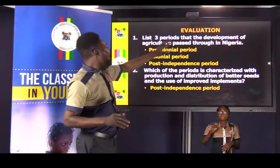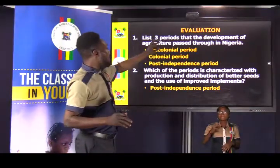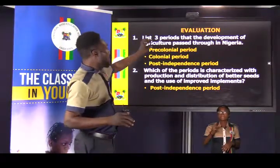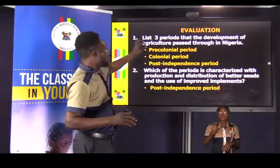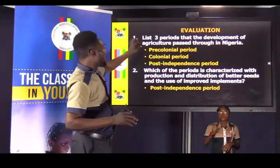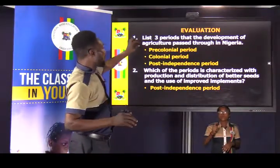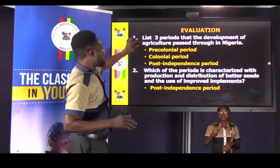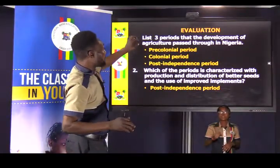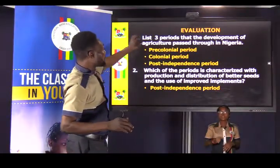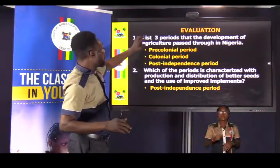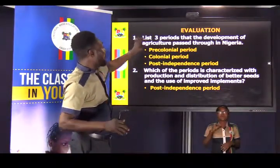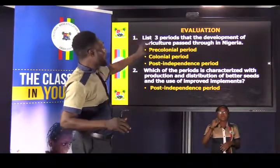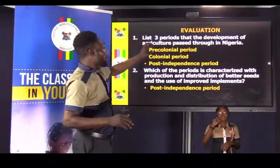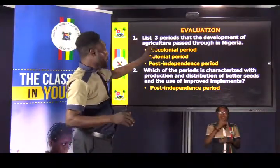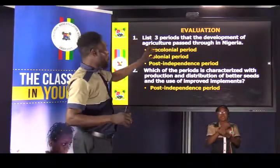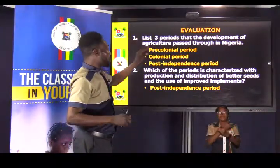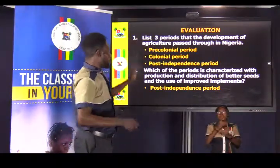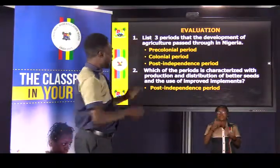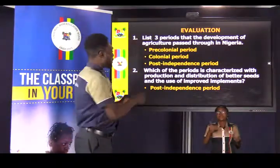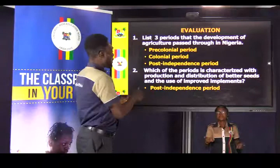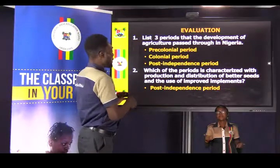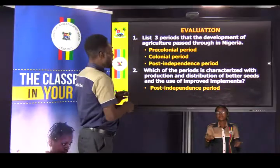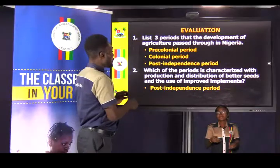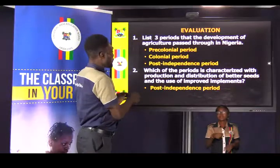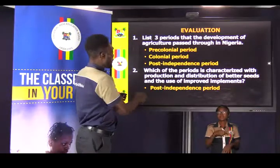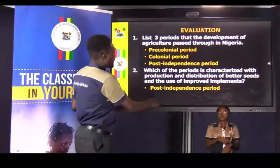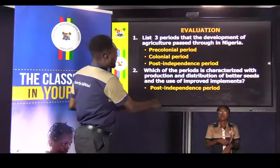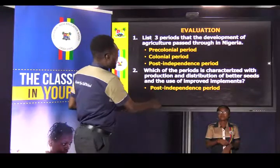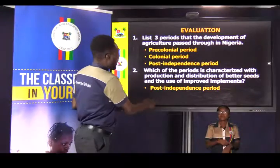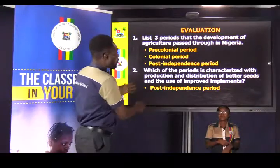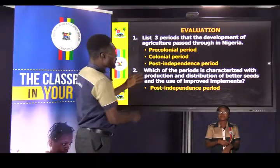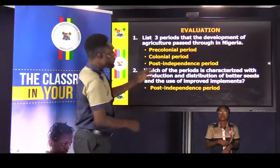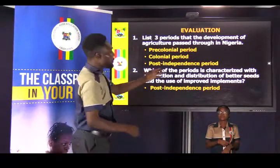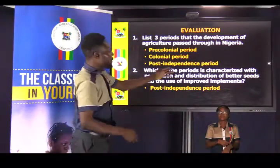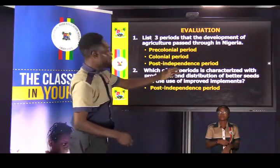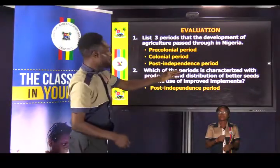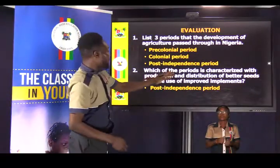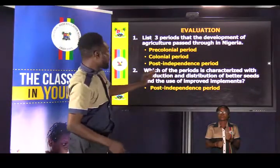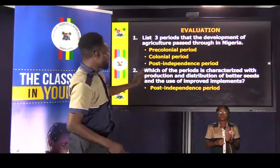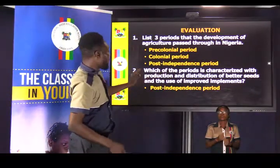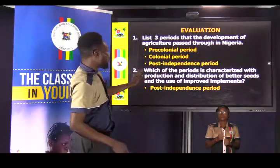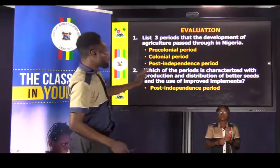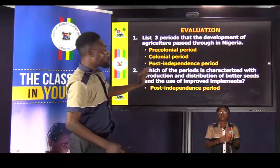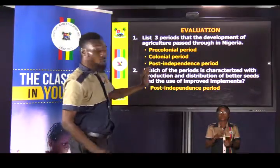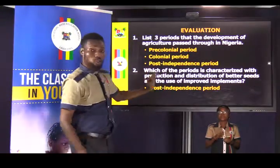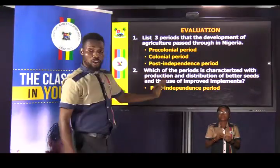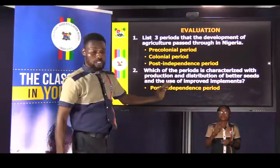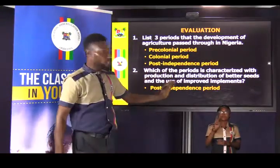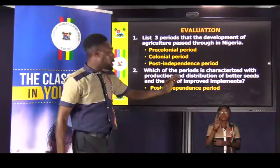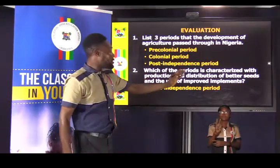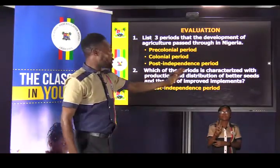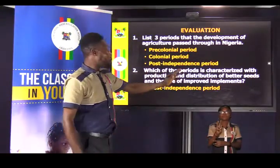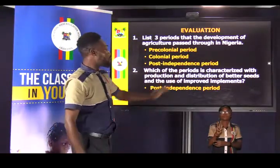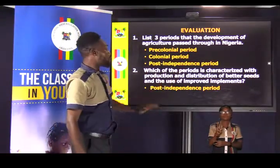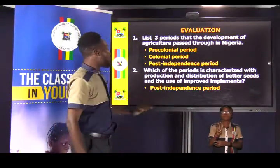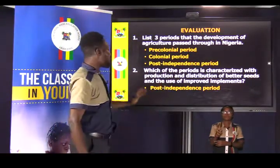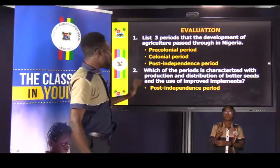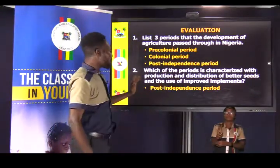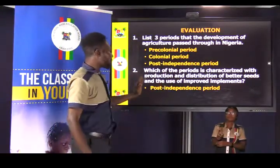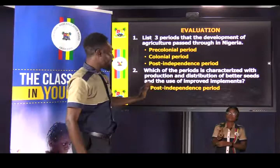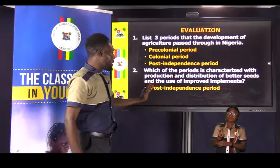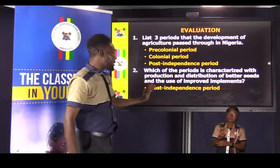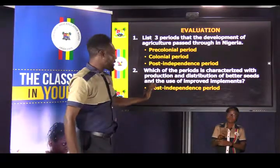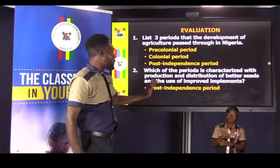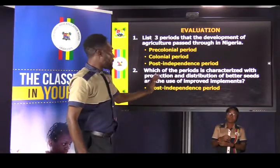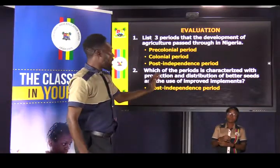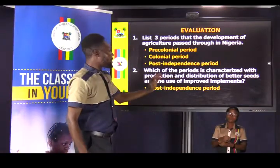3 development of agriculture in Nigeria. And which of the periods characterized with production and distribution of